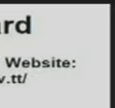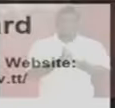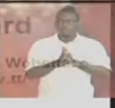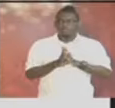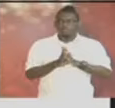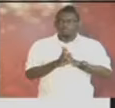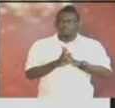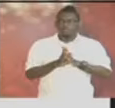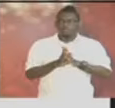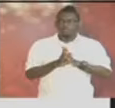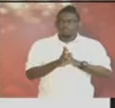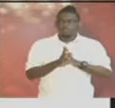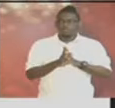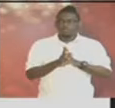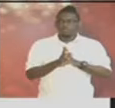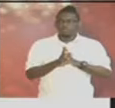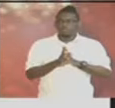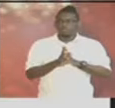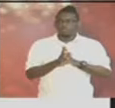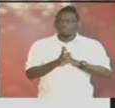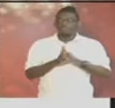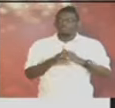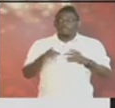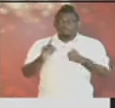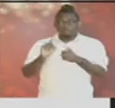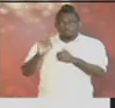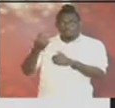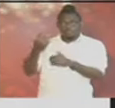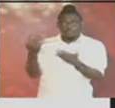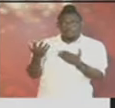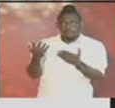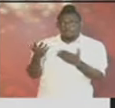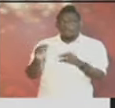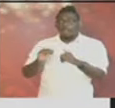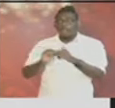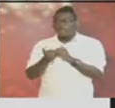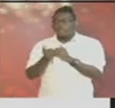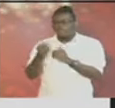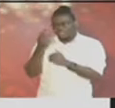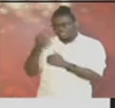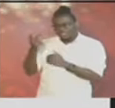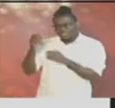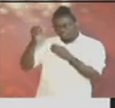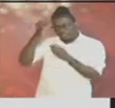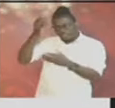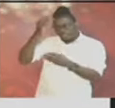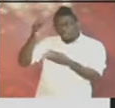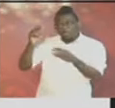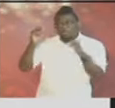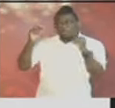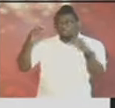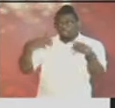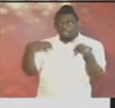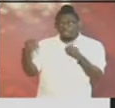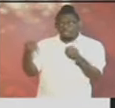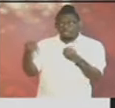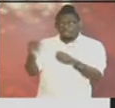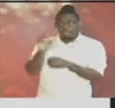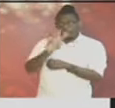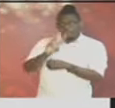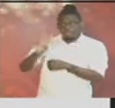charts. Firstly, to access the dashboard, you go to Ministry of Health's website, which is